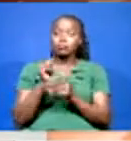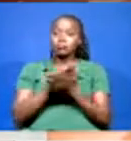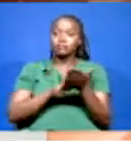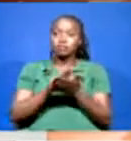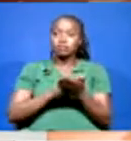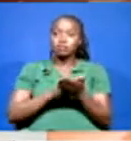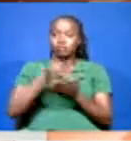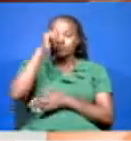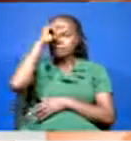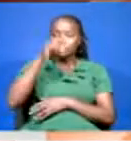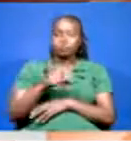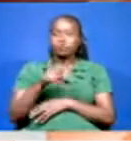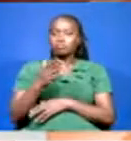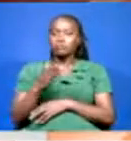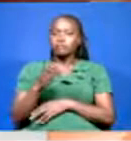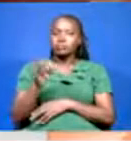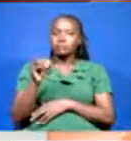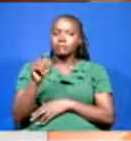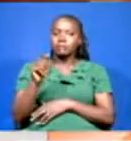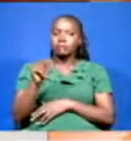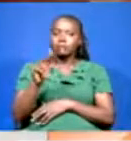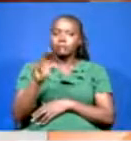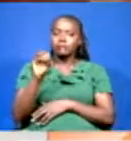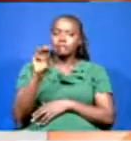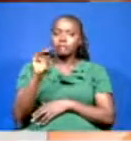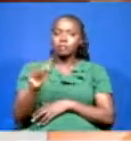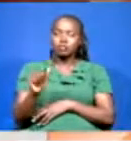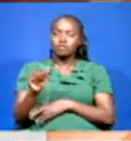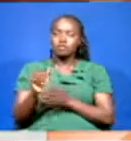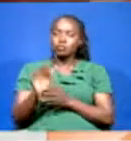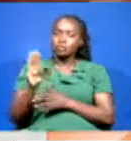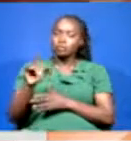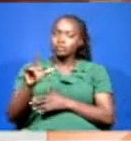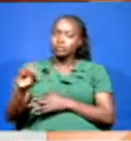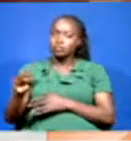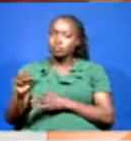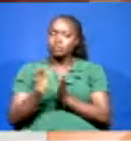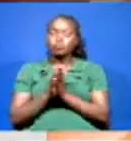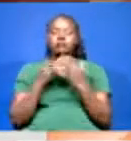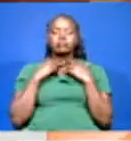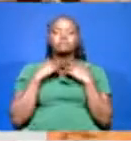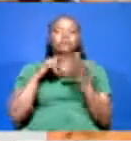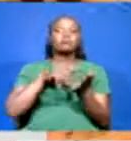Governor Paul Otuoma to establish pending bills and stalled projects.